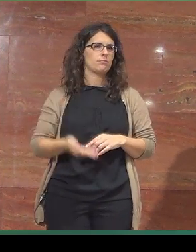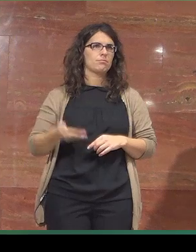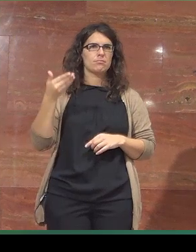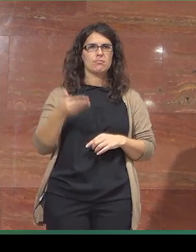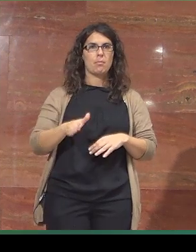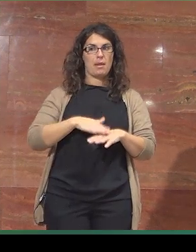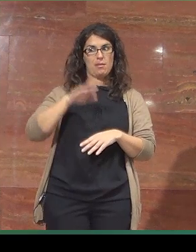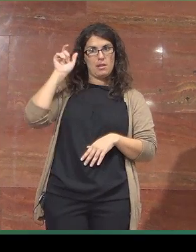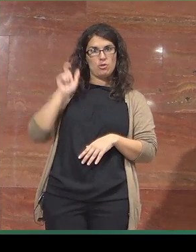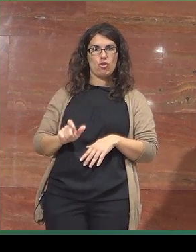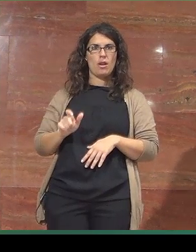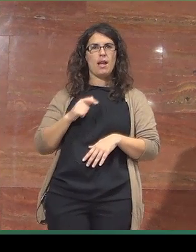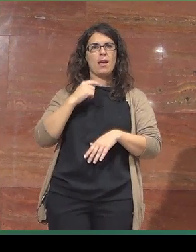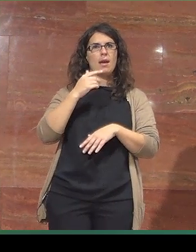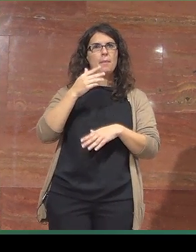Garden.